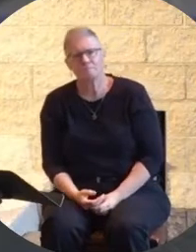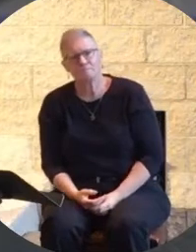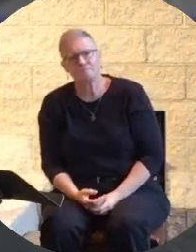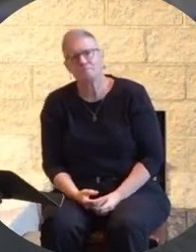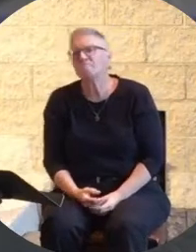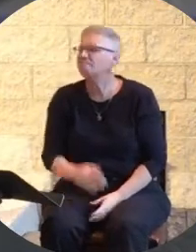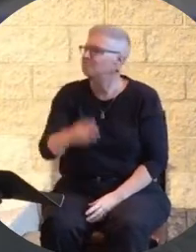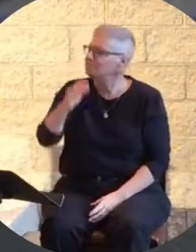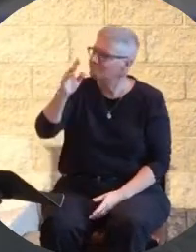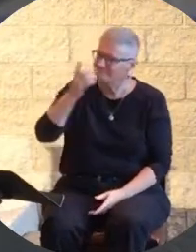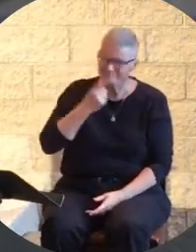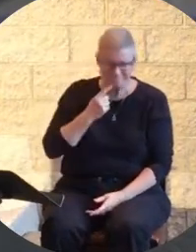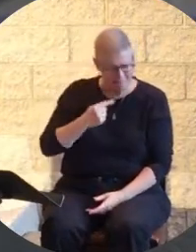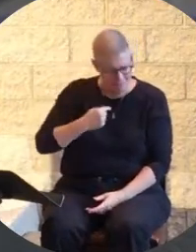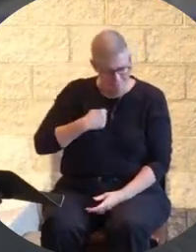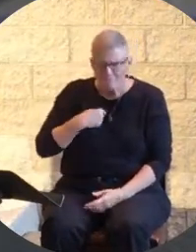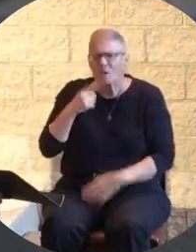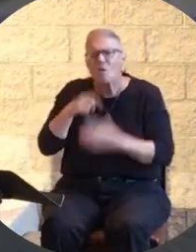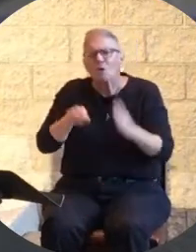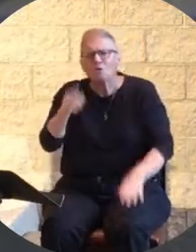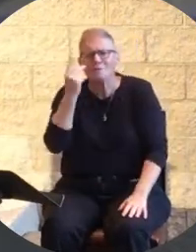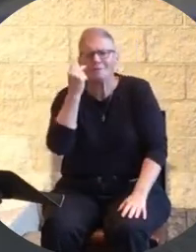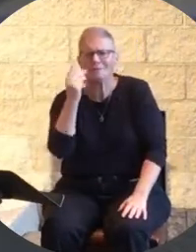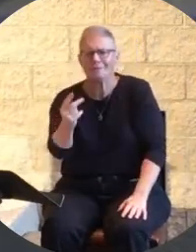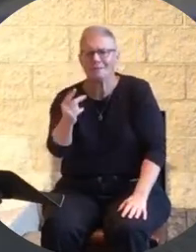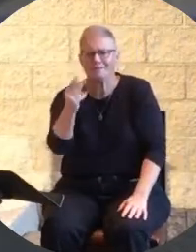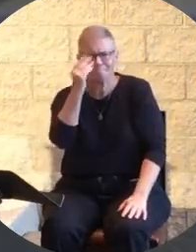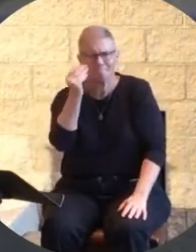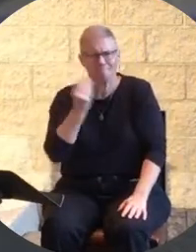And tell me what it is that you see,